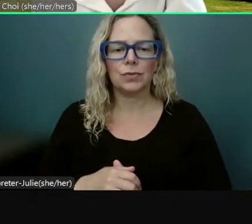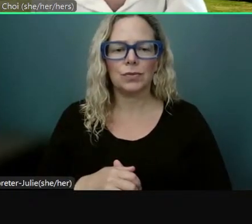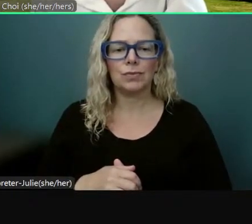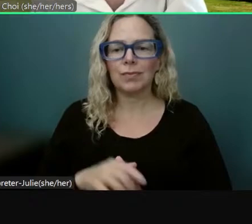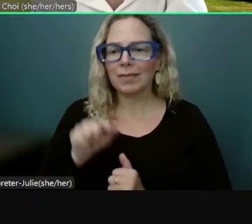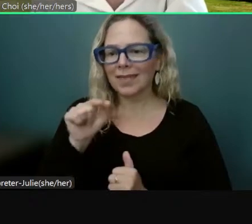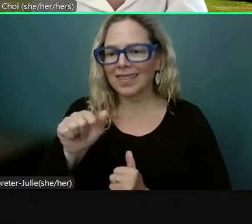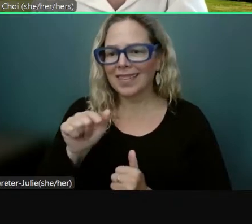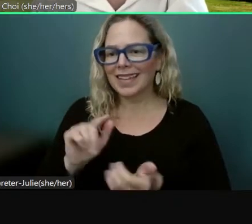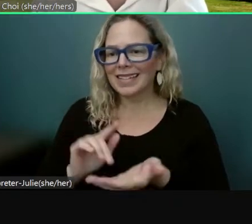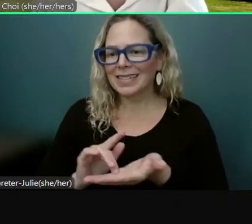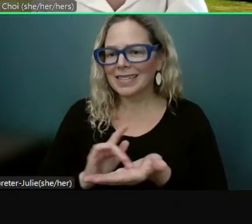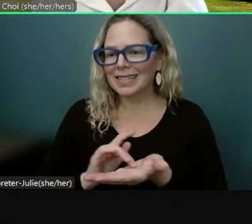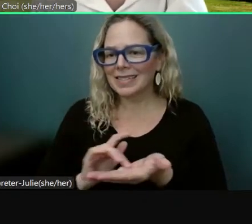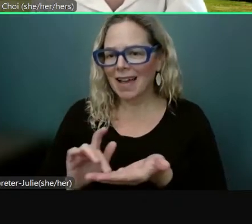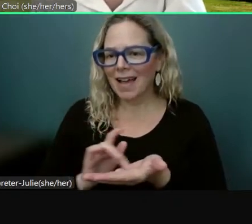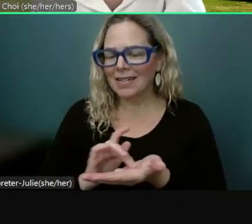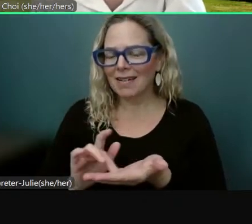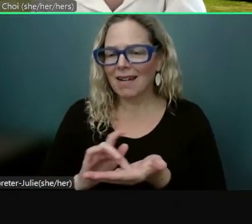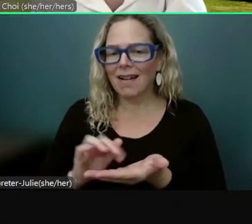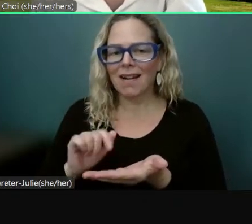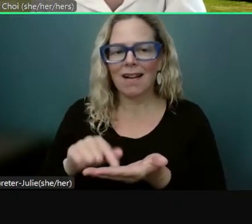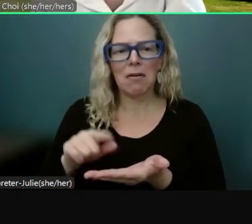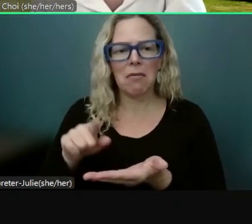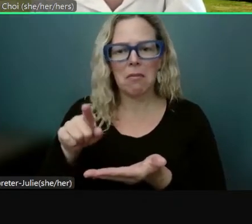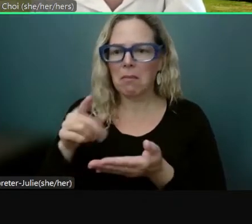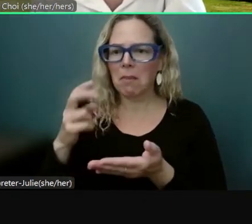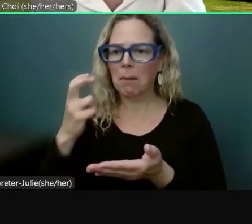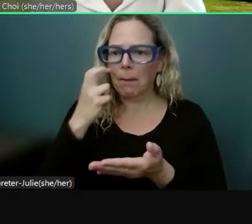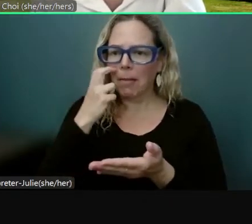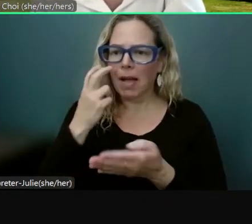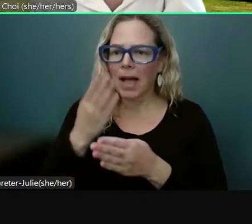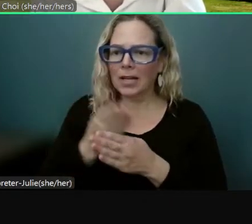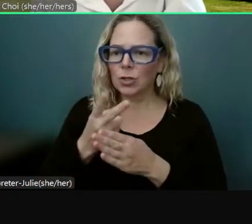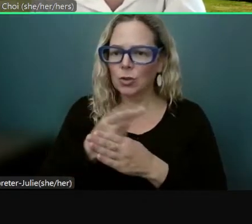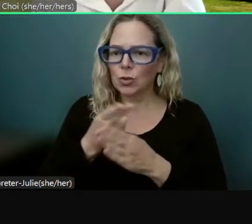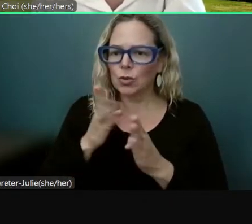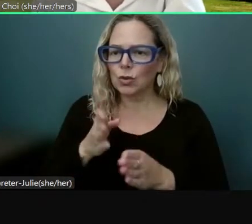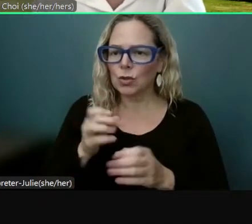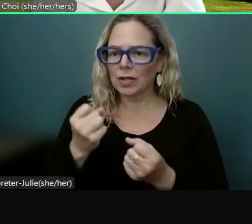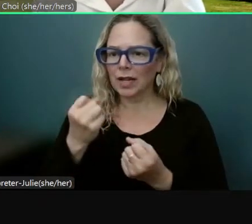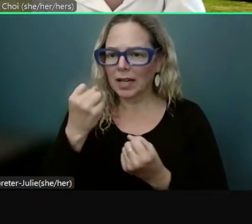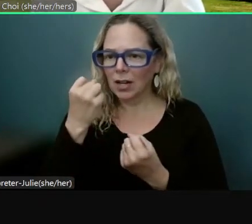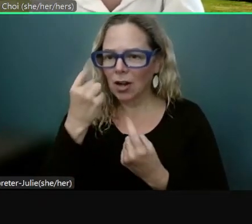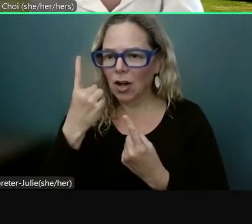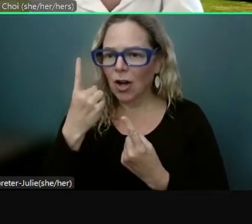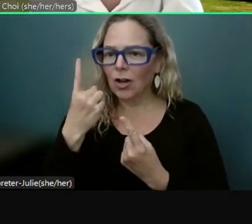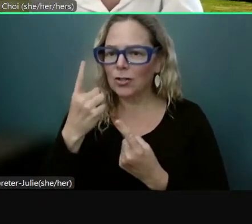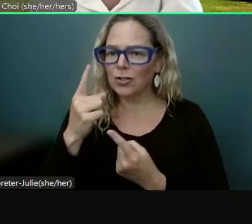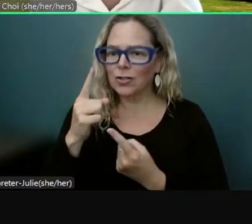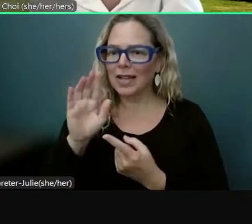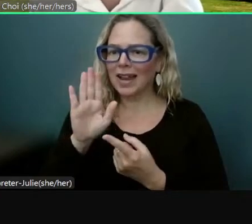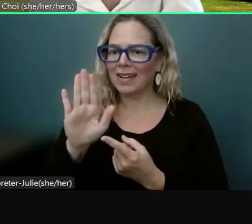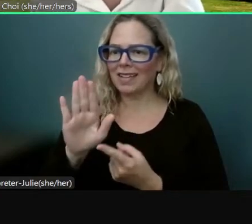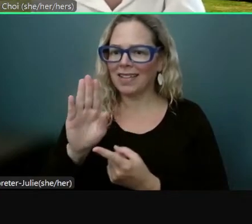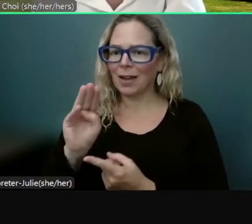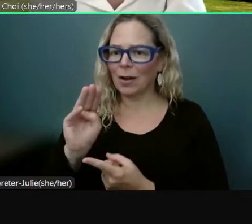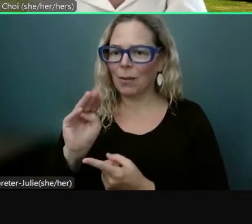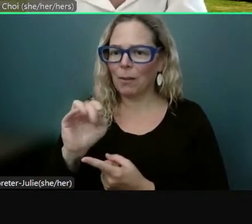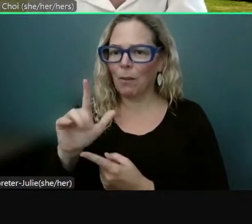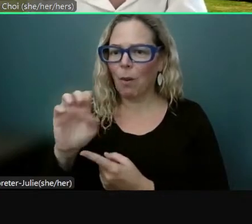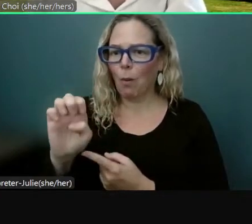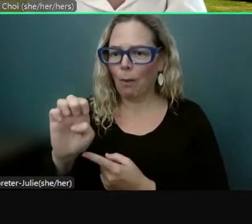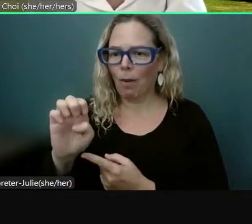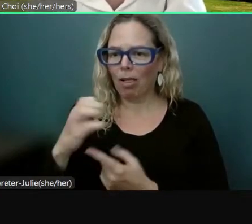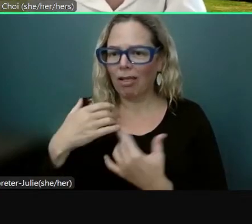tactile manual, blind users can understand the layouts of the mobile health application that they're gonna use.